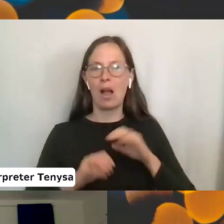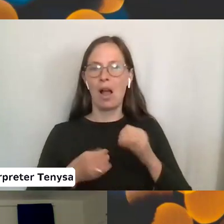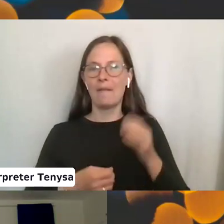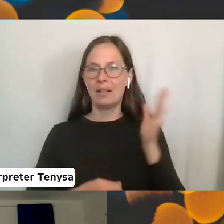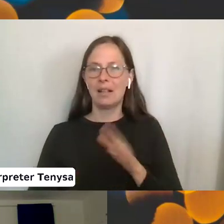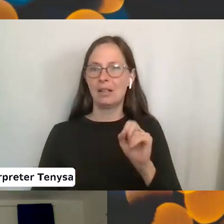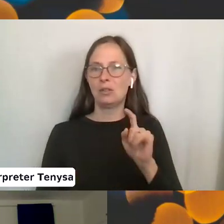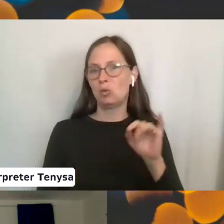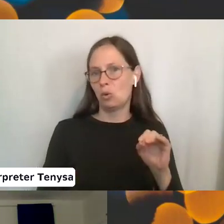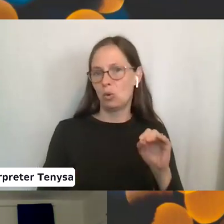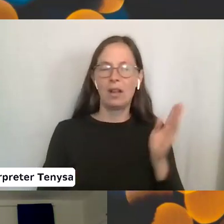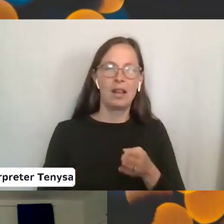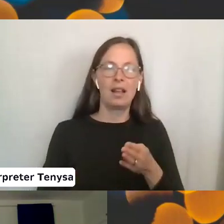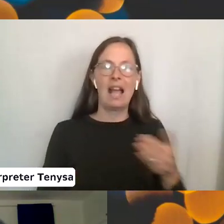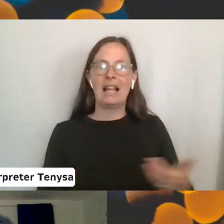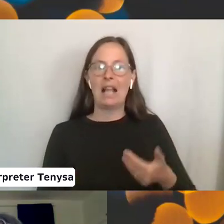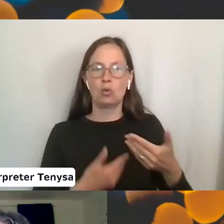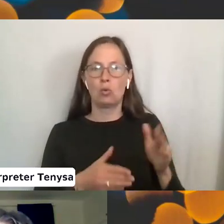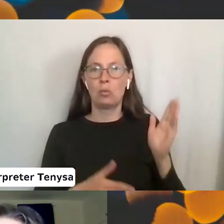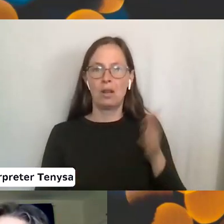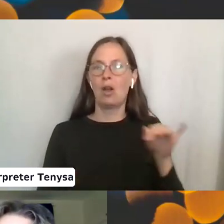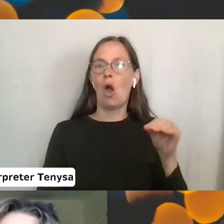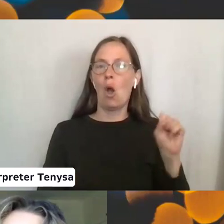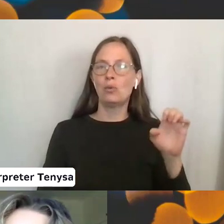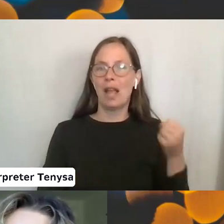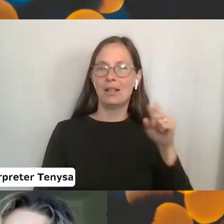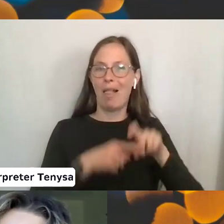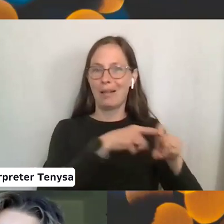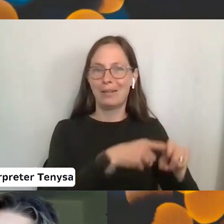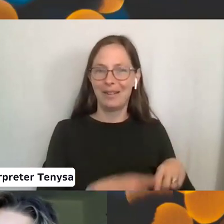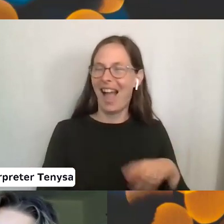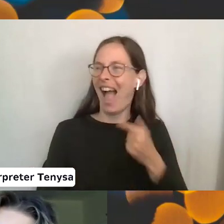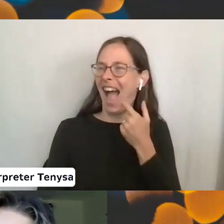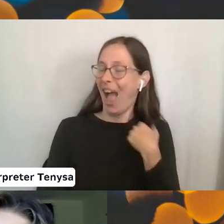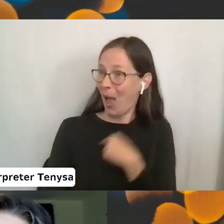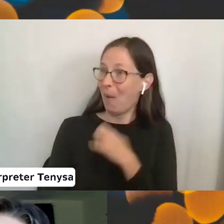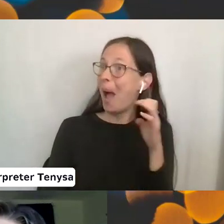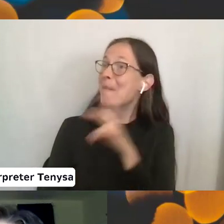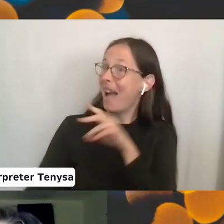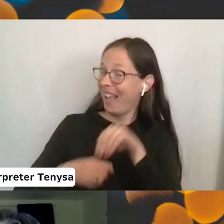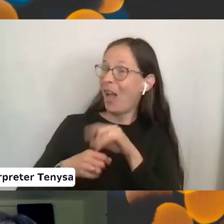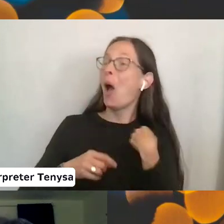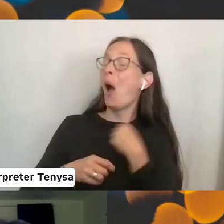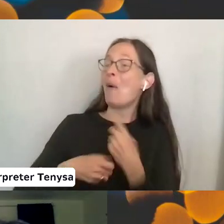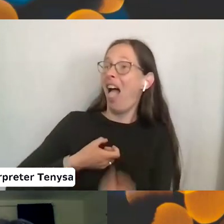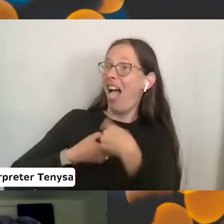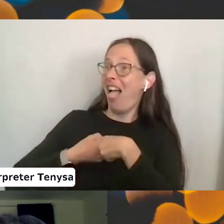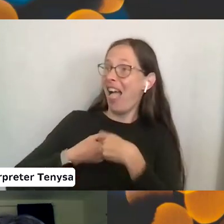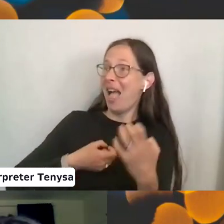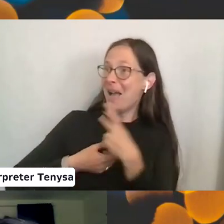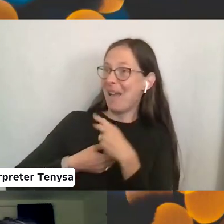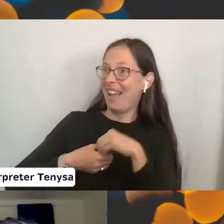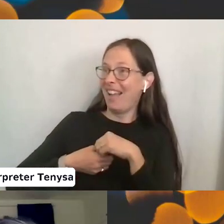studios / guest room / Jose's closet. You are, we're back in the closet, sort of. Oh, I